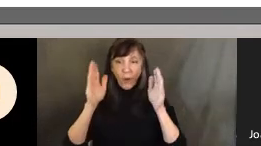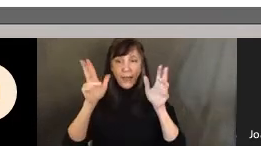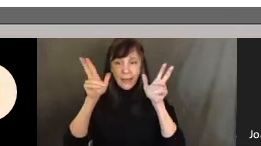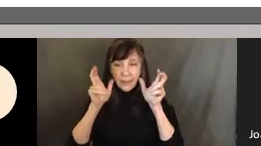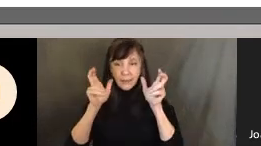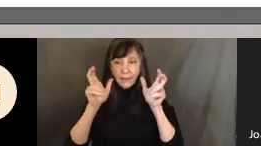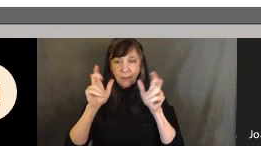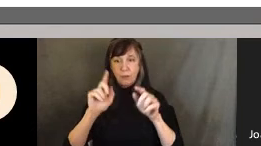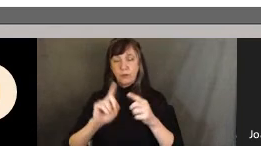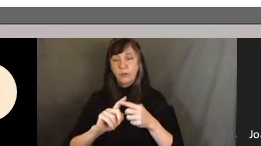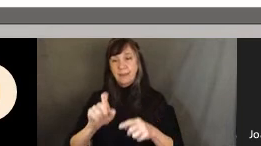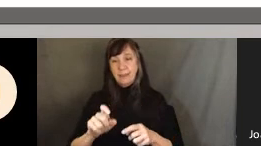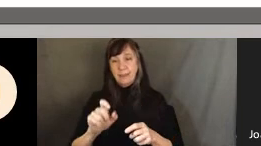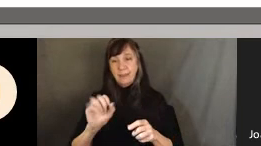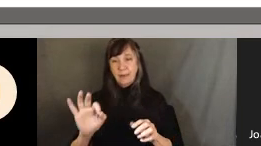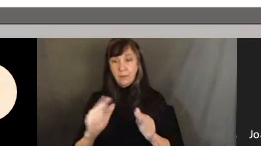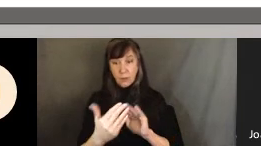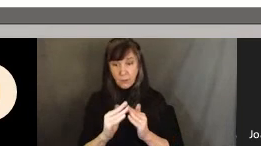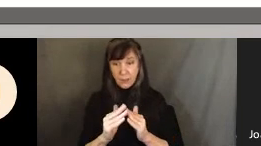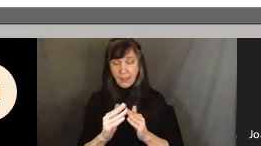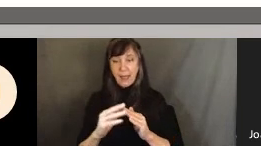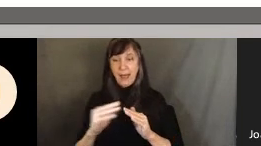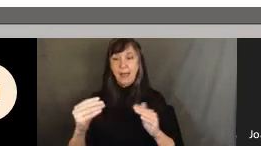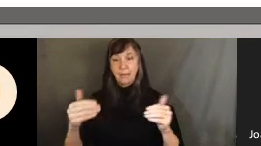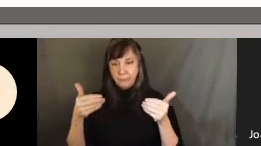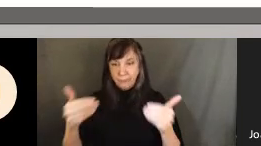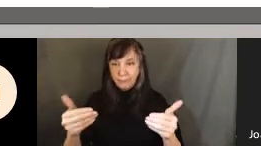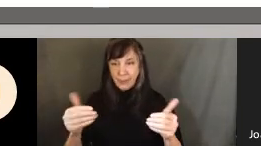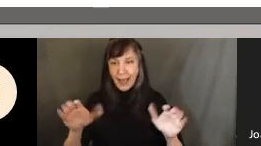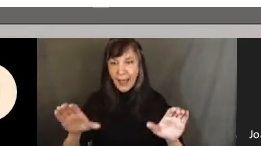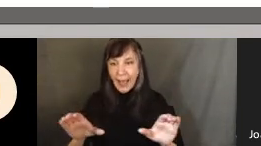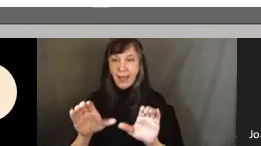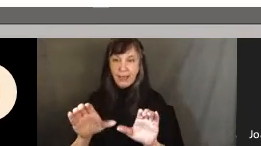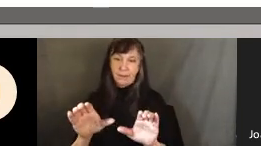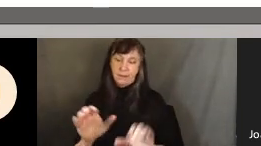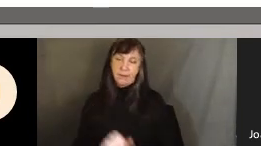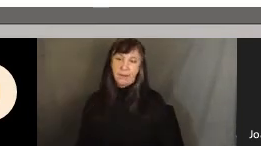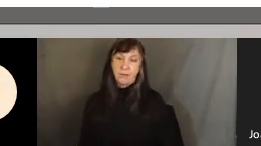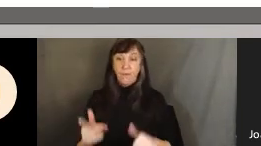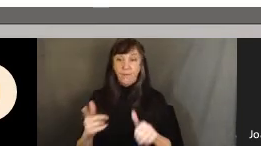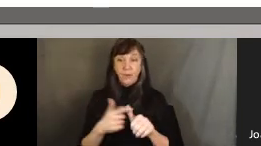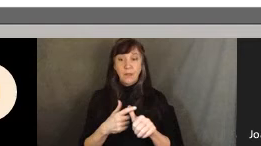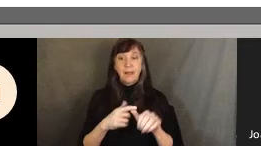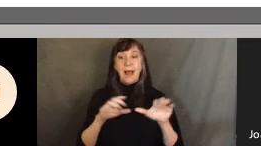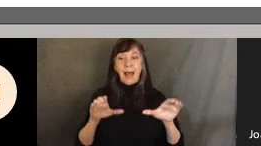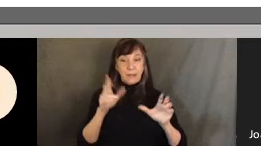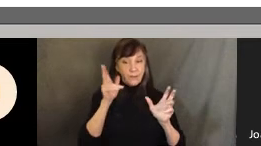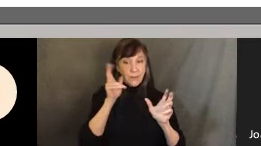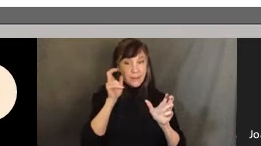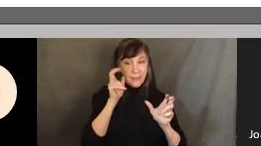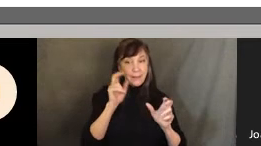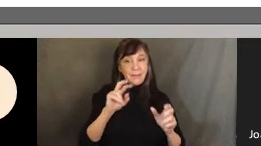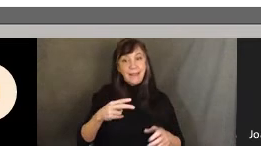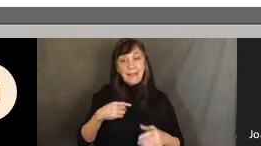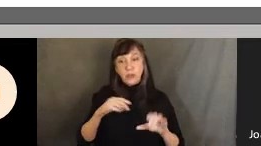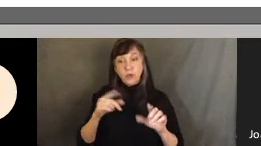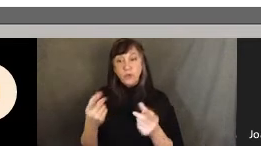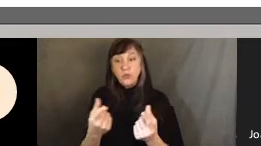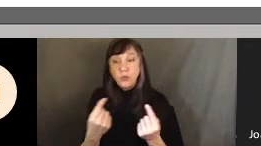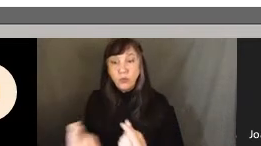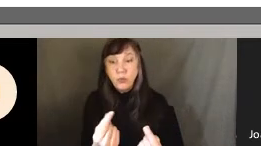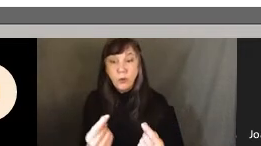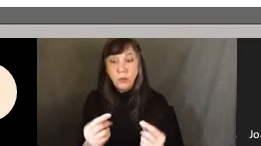community and act on them. And so the first step is the active listening. The second step is that action. And we have a